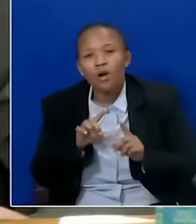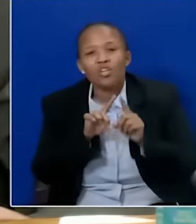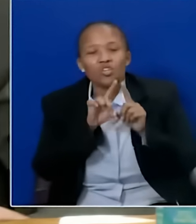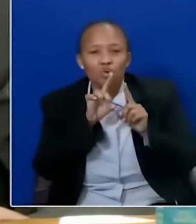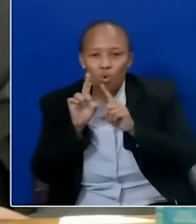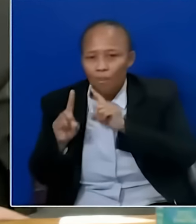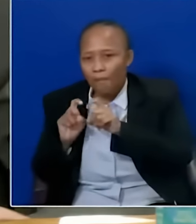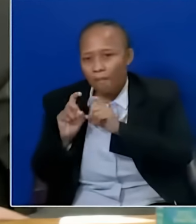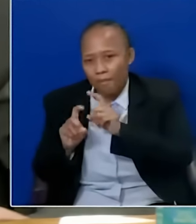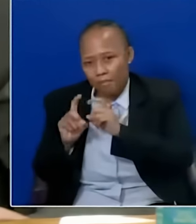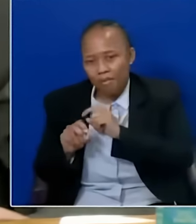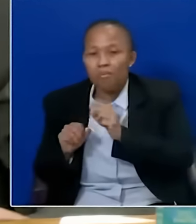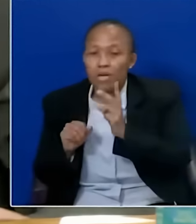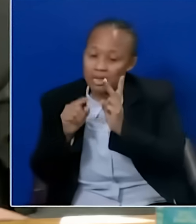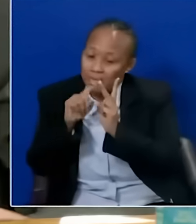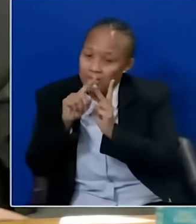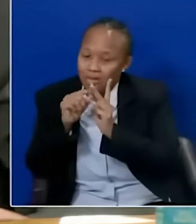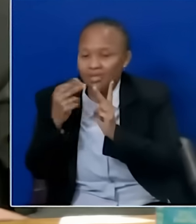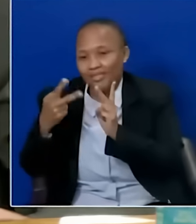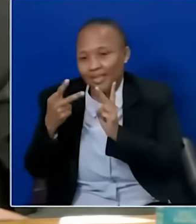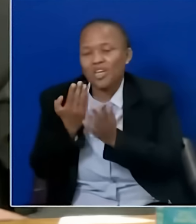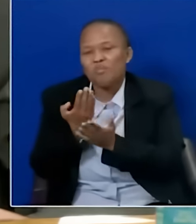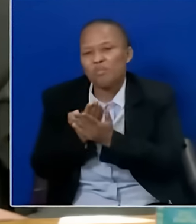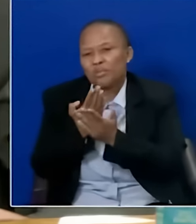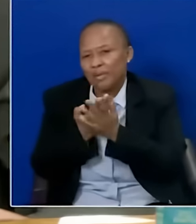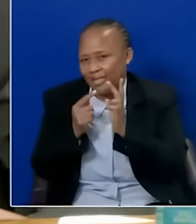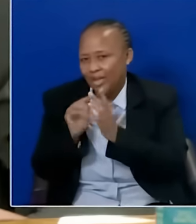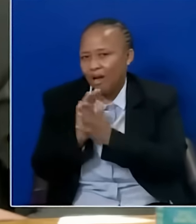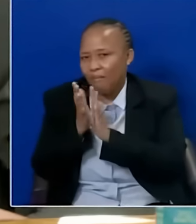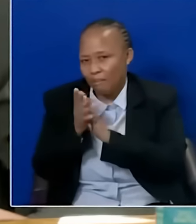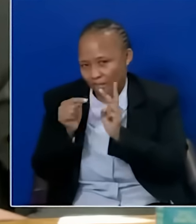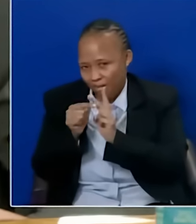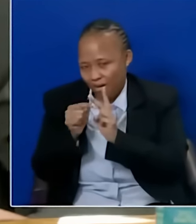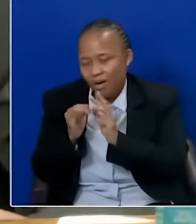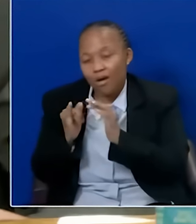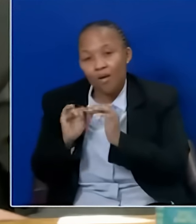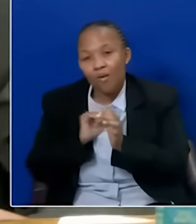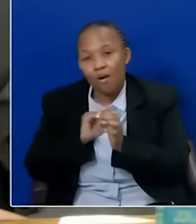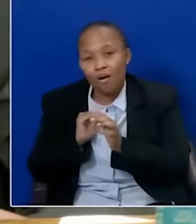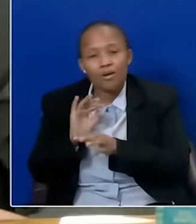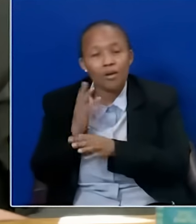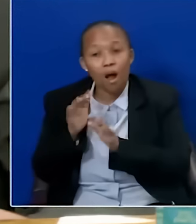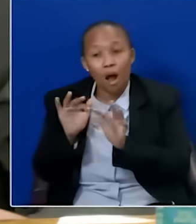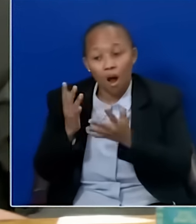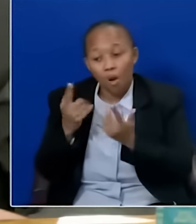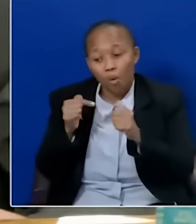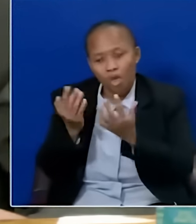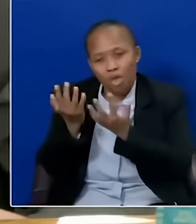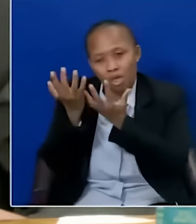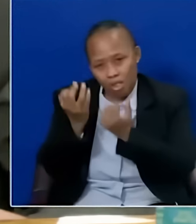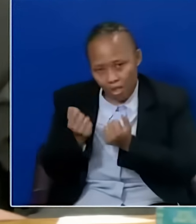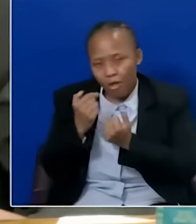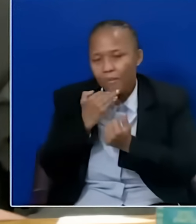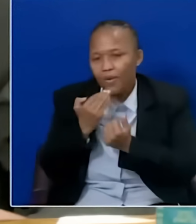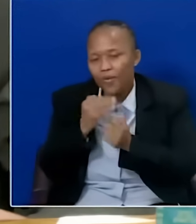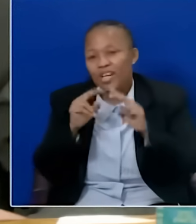possibility, because that is certainly how it was perceived by the investigating officers. But it seems to me that if you were